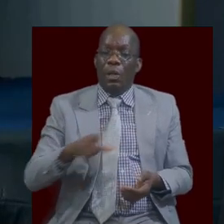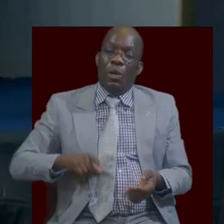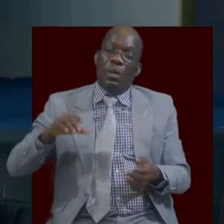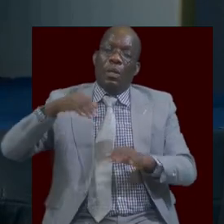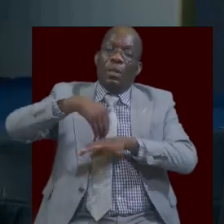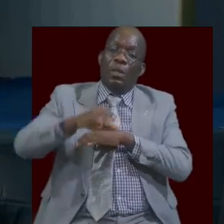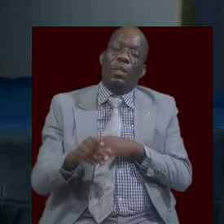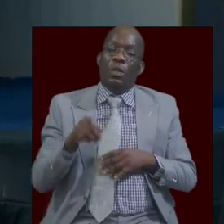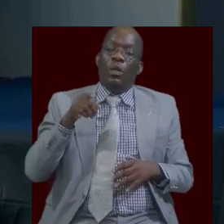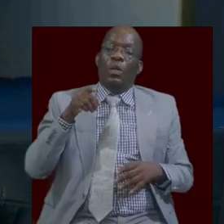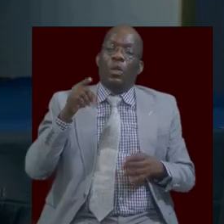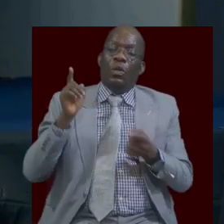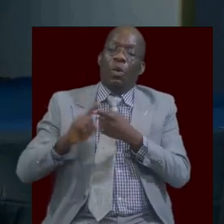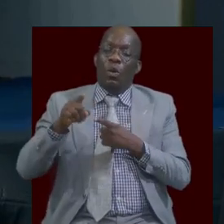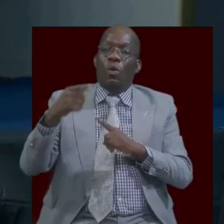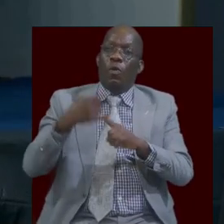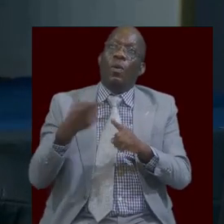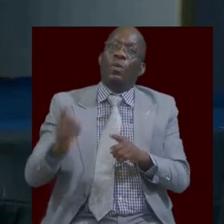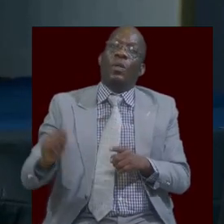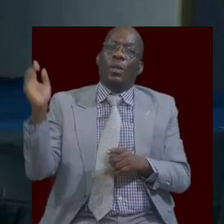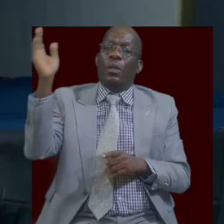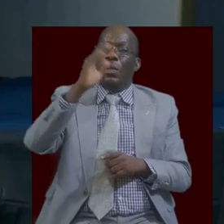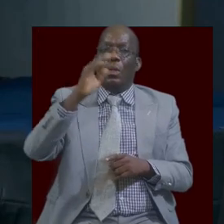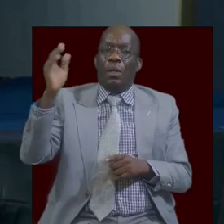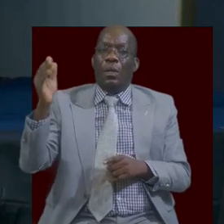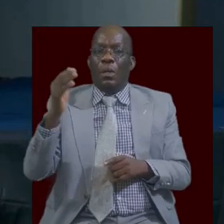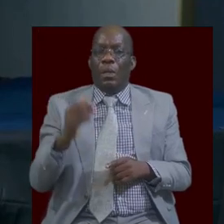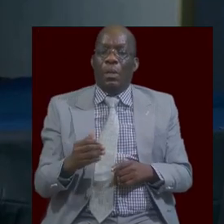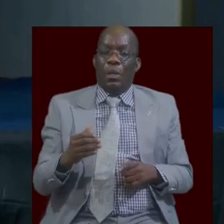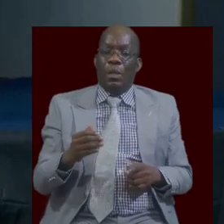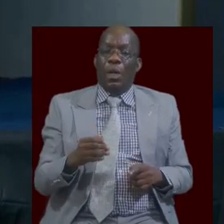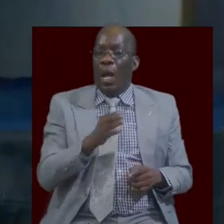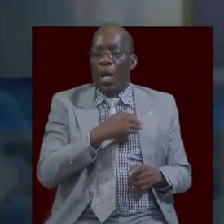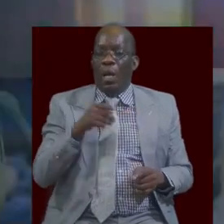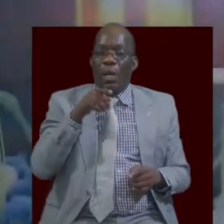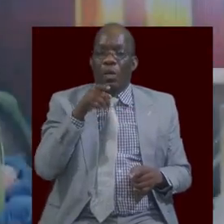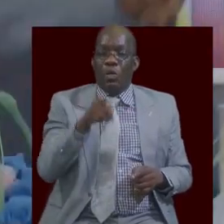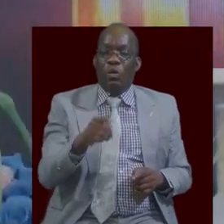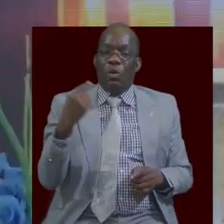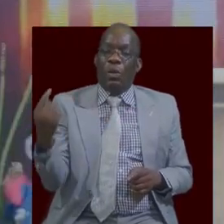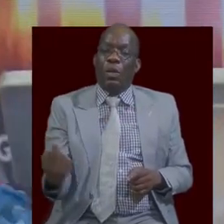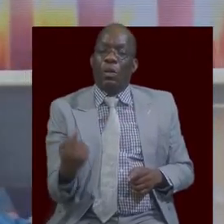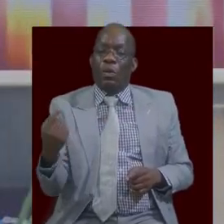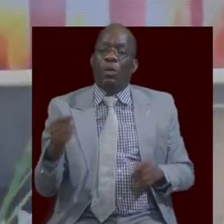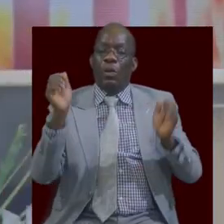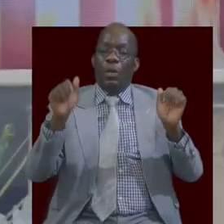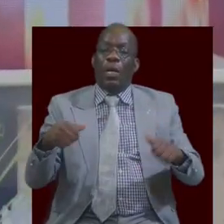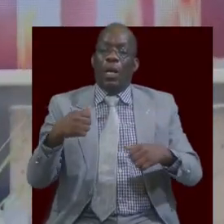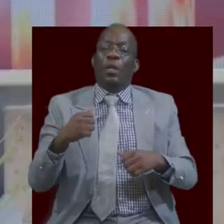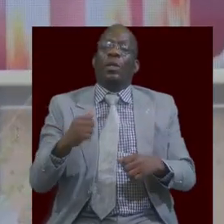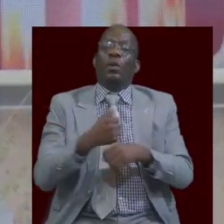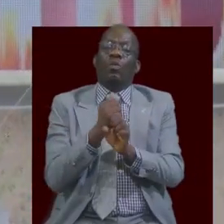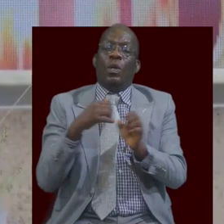the clouds. And he says, you and you alone can make it useful. The